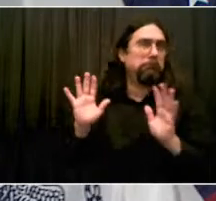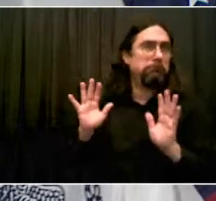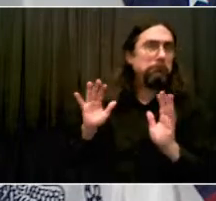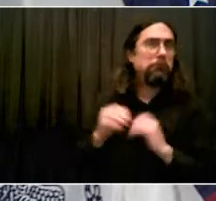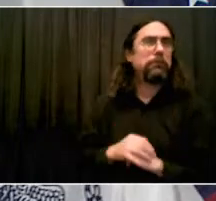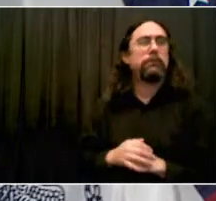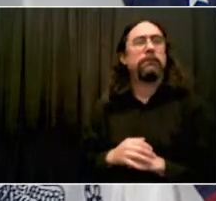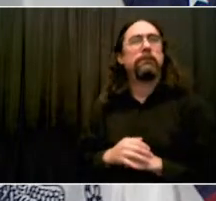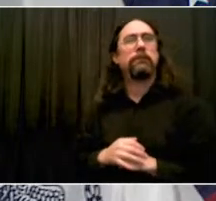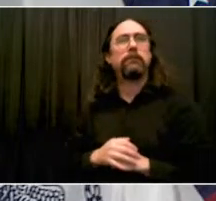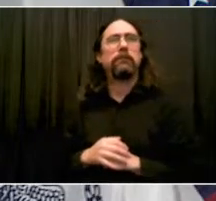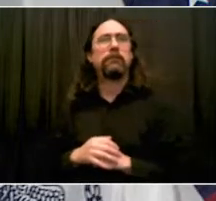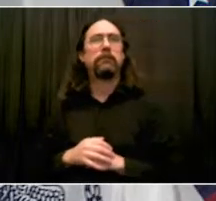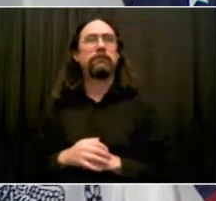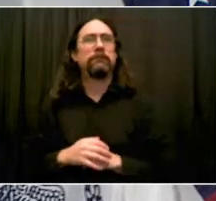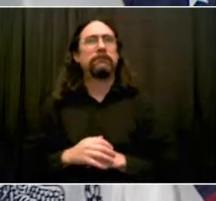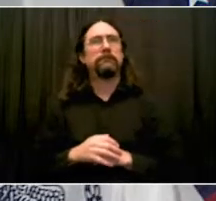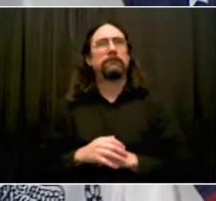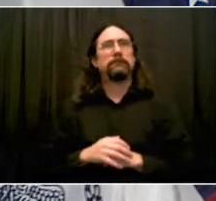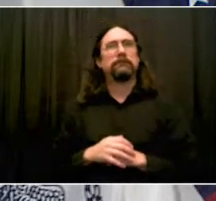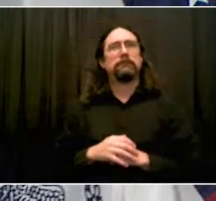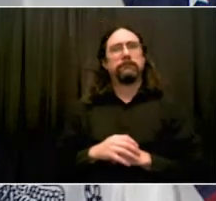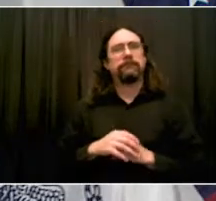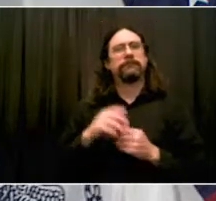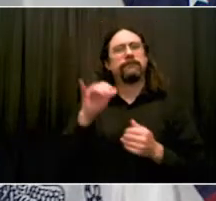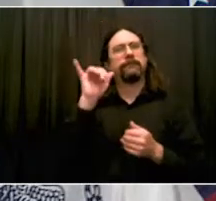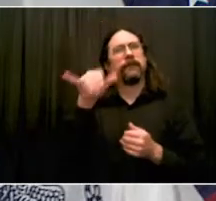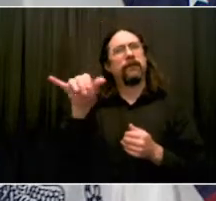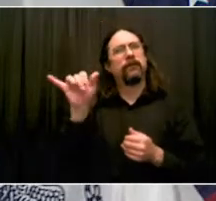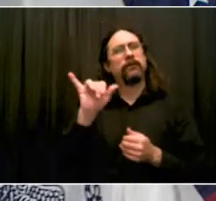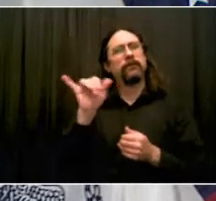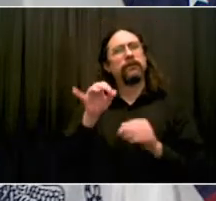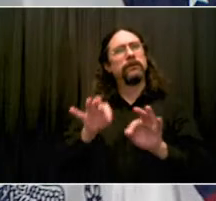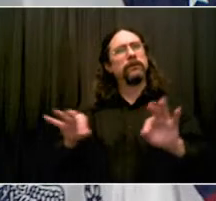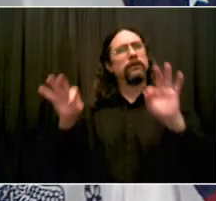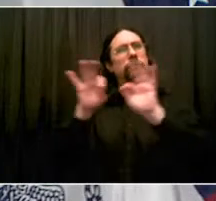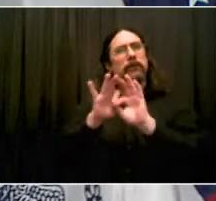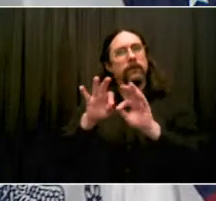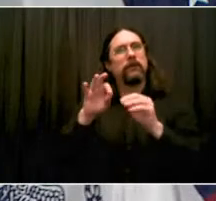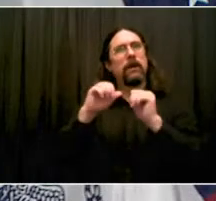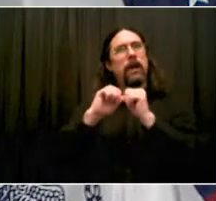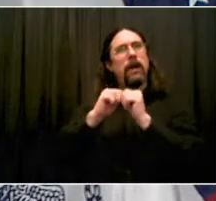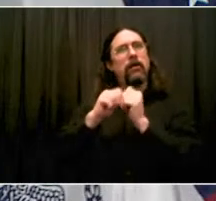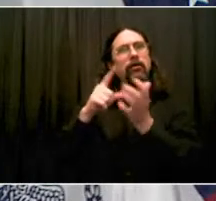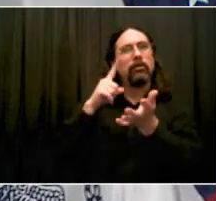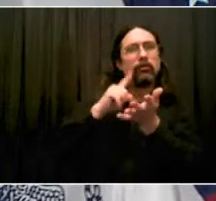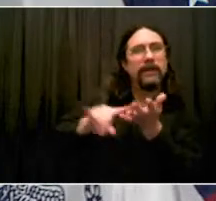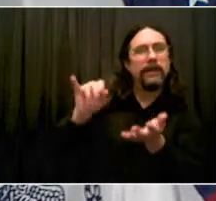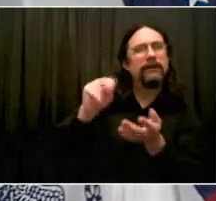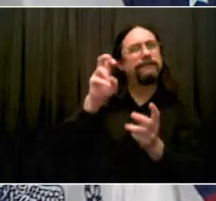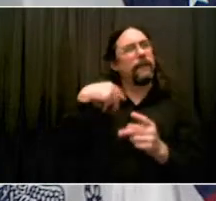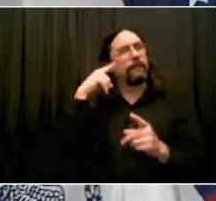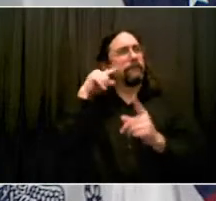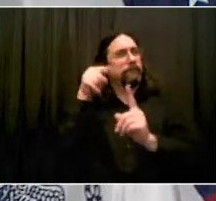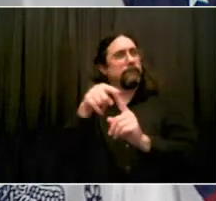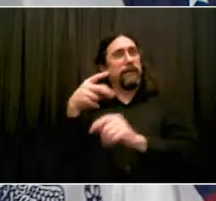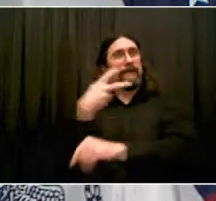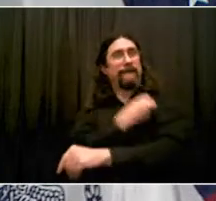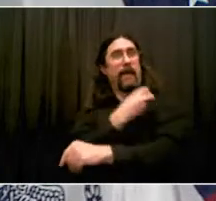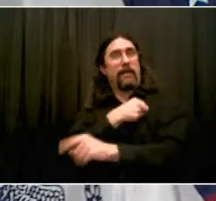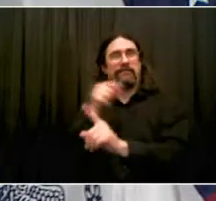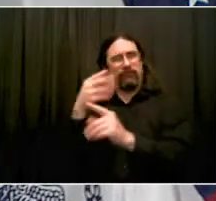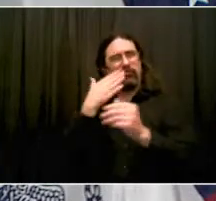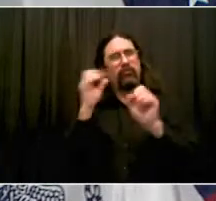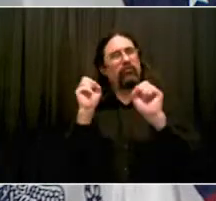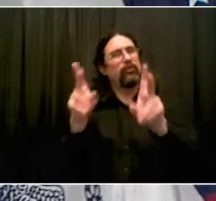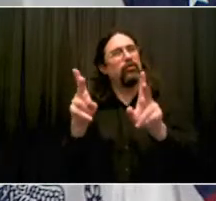they're doing. And if they are going through mental health challenges, as so many people are in this crisis, let's make sure that they get that next step, that